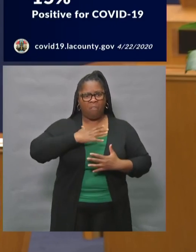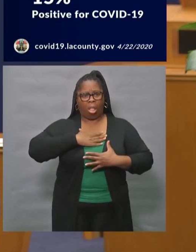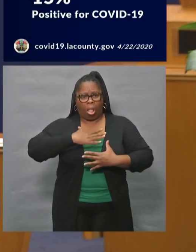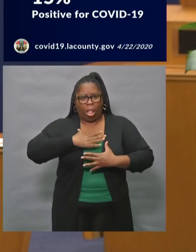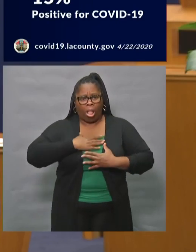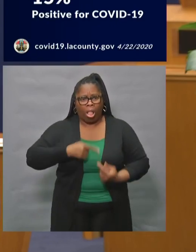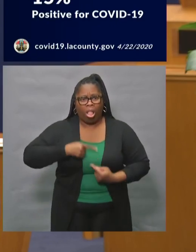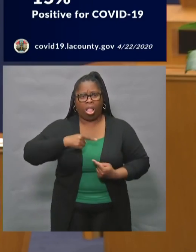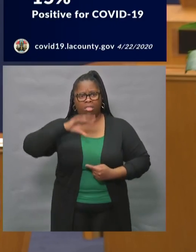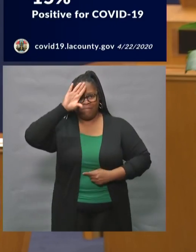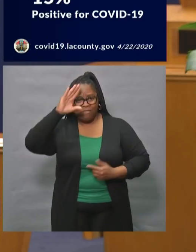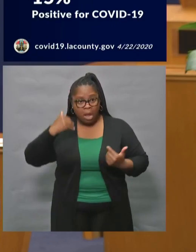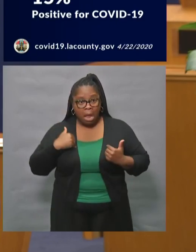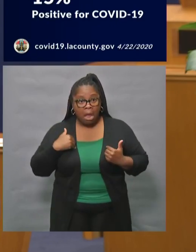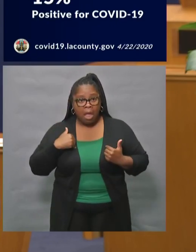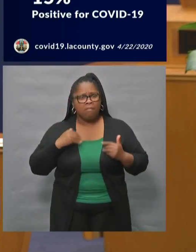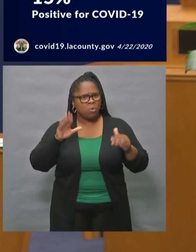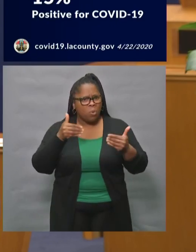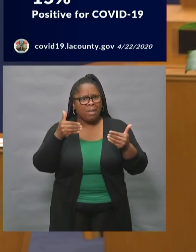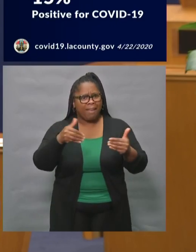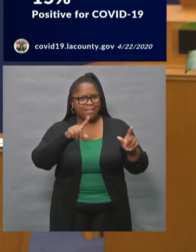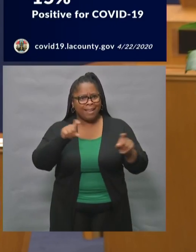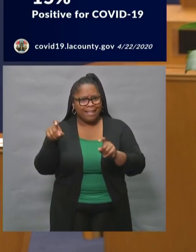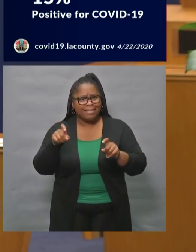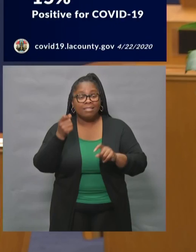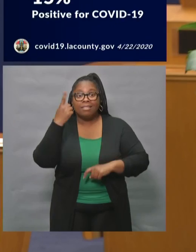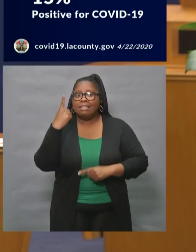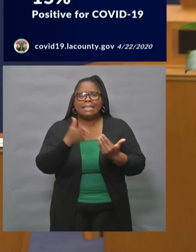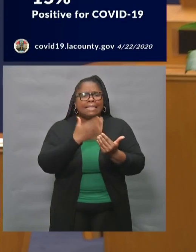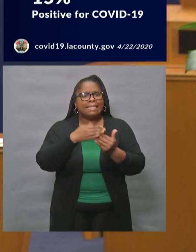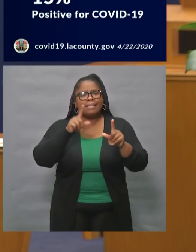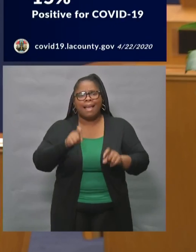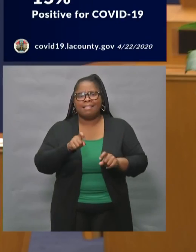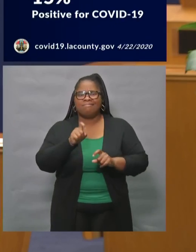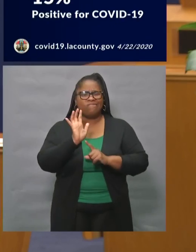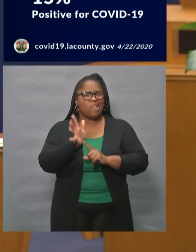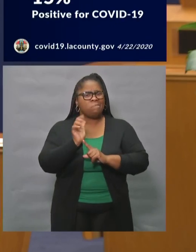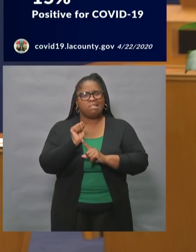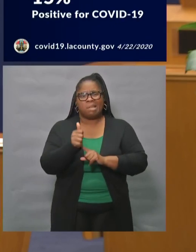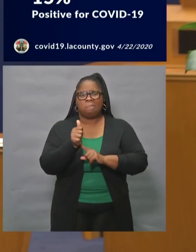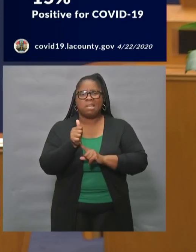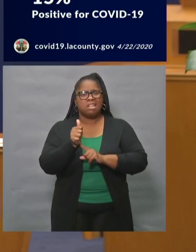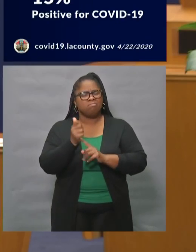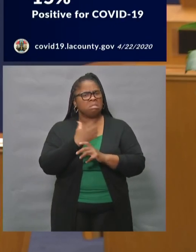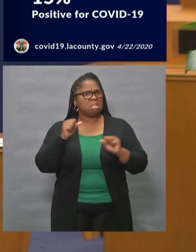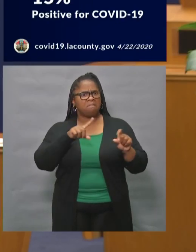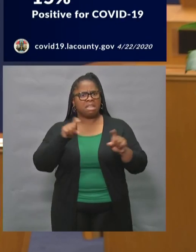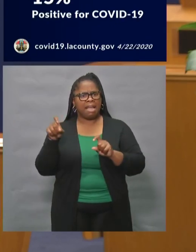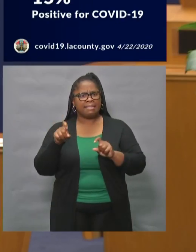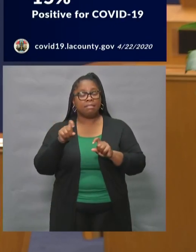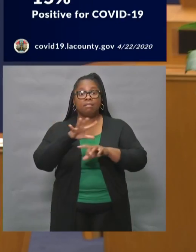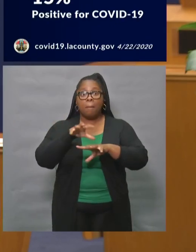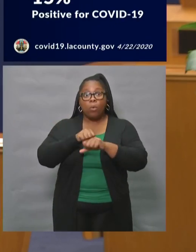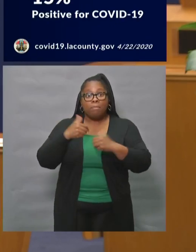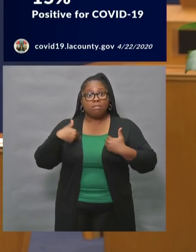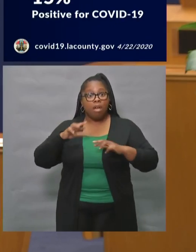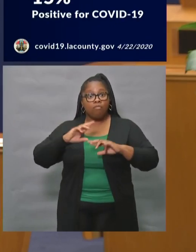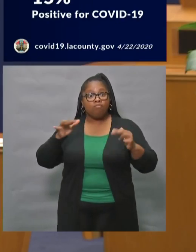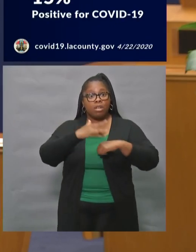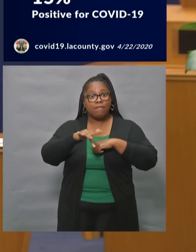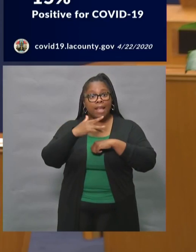takes 5 to 10 minutes, and it's safe. There are appointments available at the regional testing sites, and you can